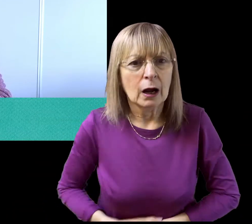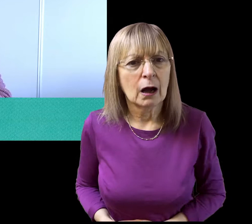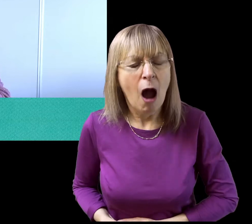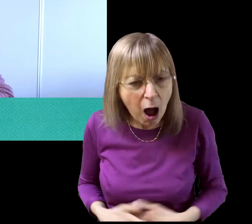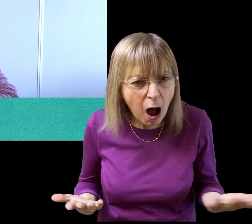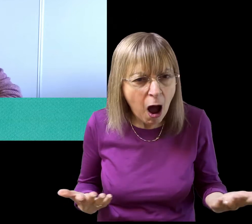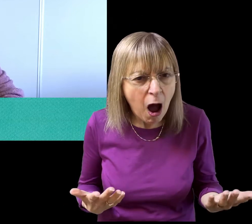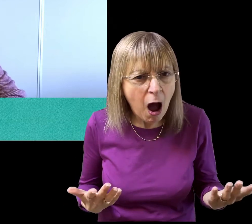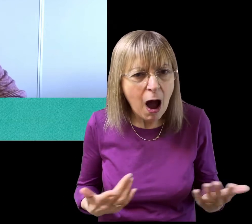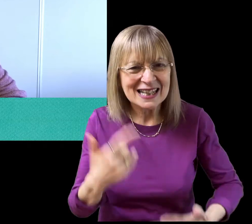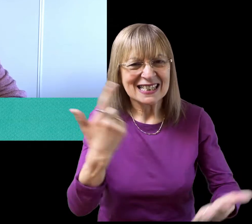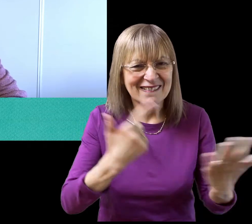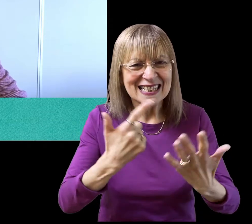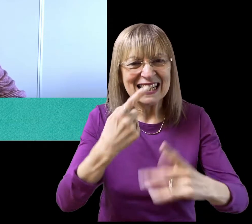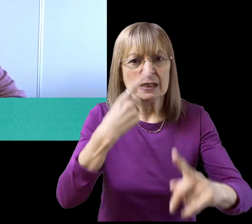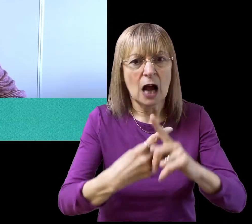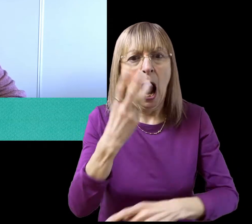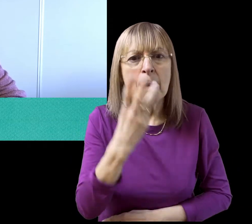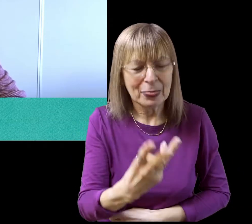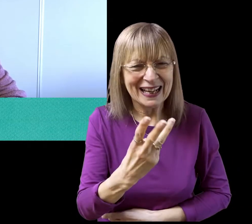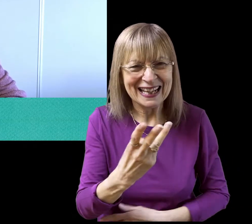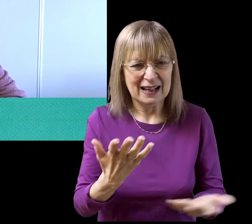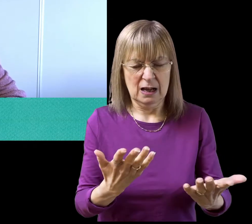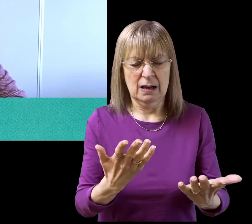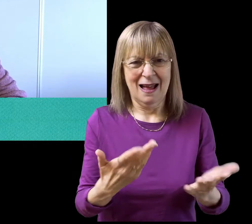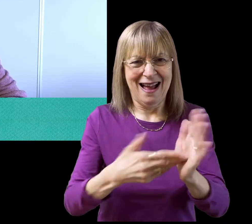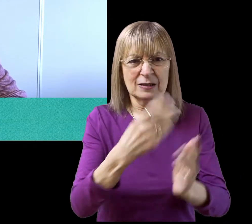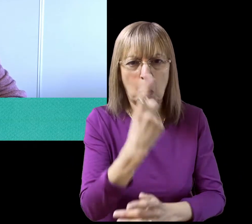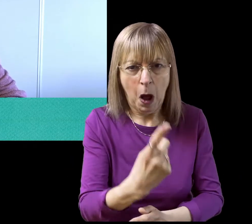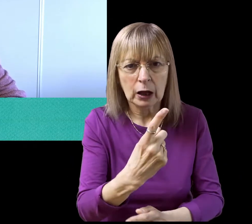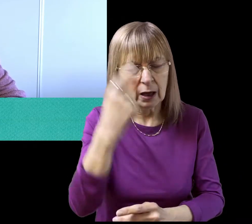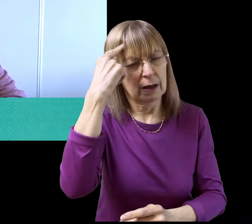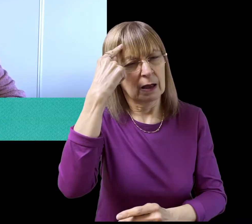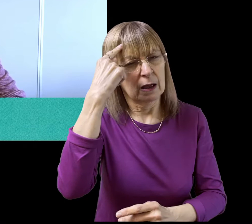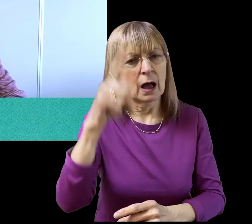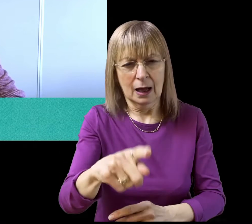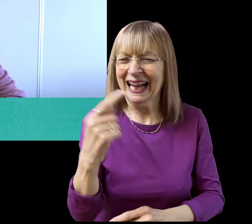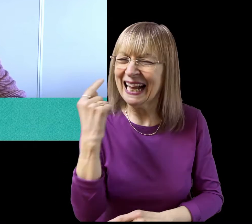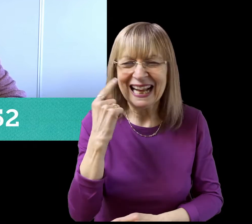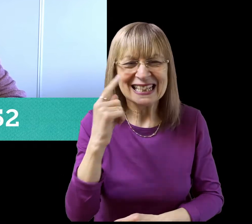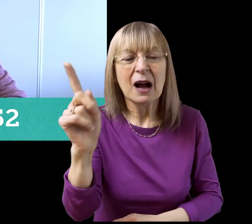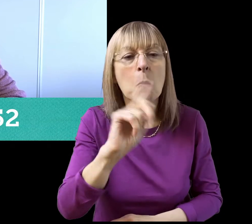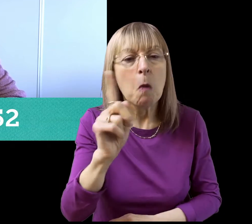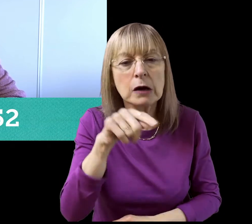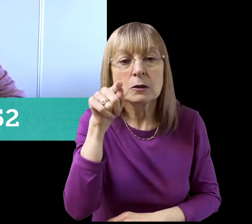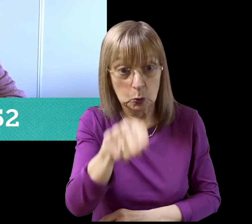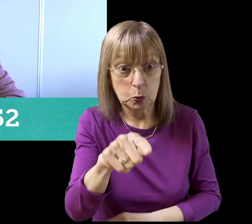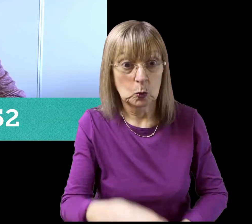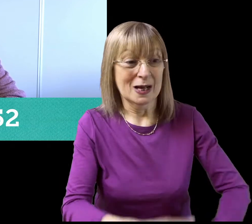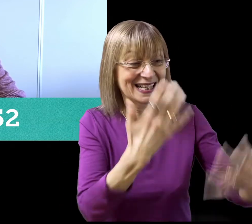3 10s is 30. 3 7s we just did is 21. So that's 51 we're now on. Plus 1 is